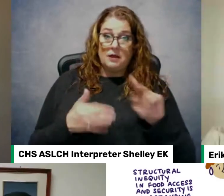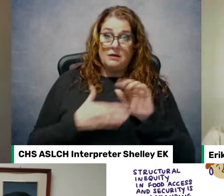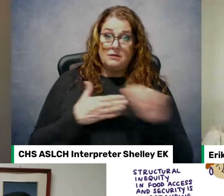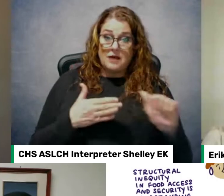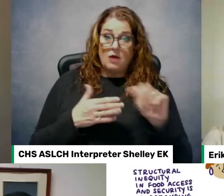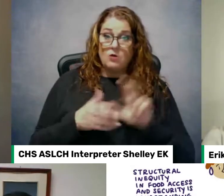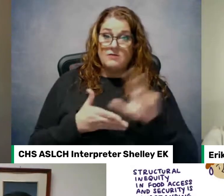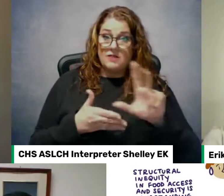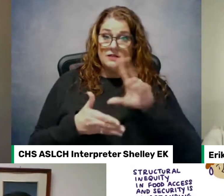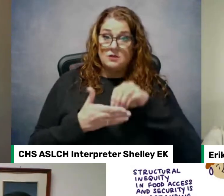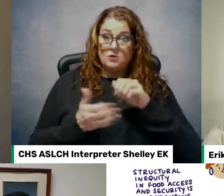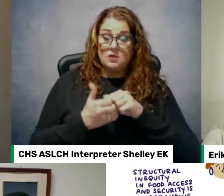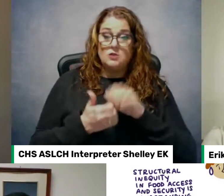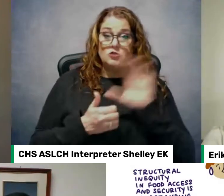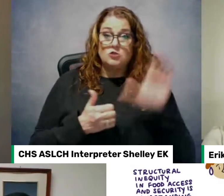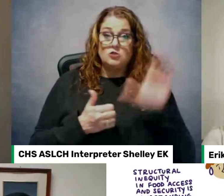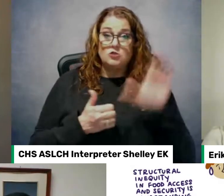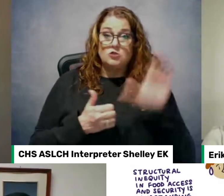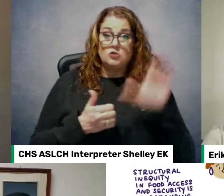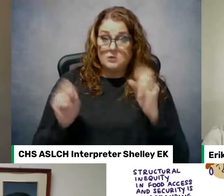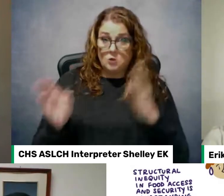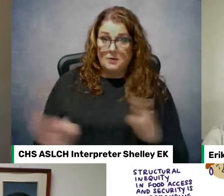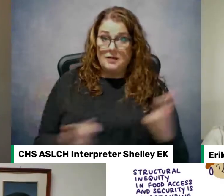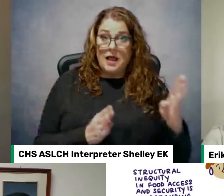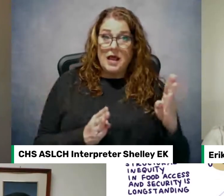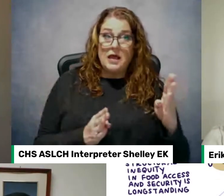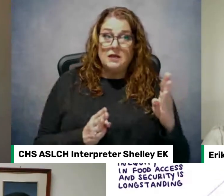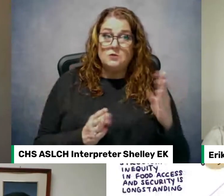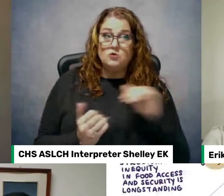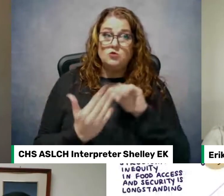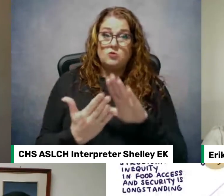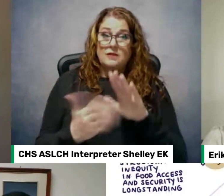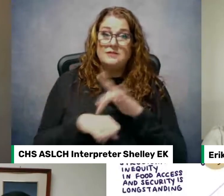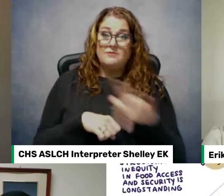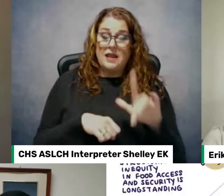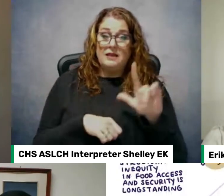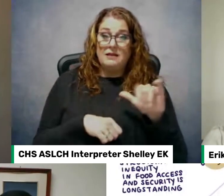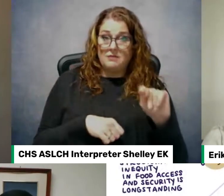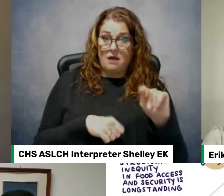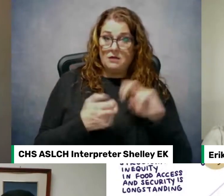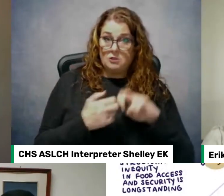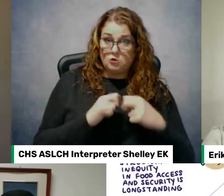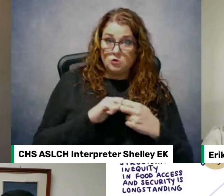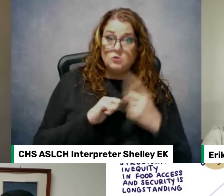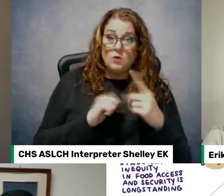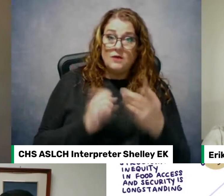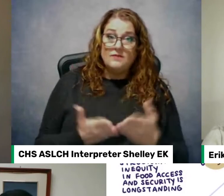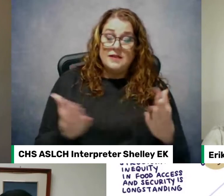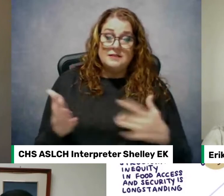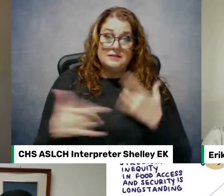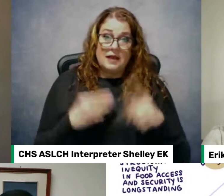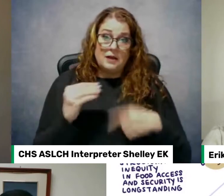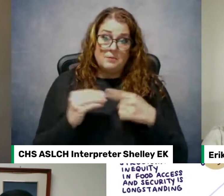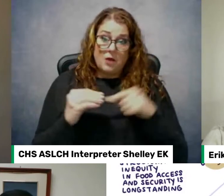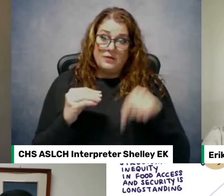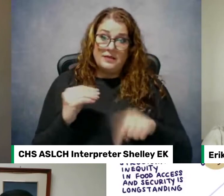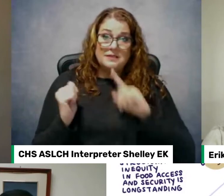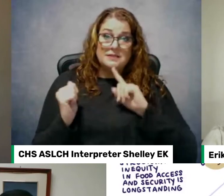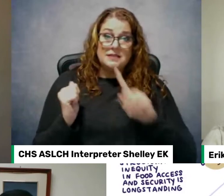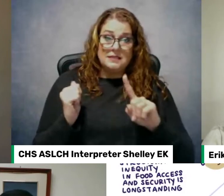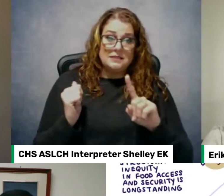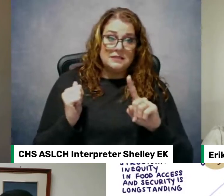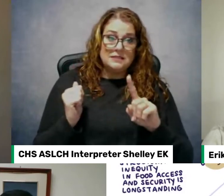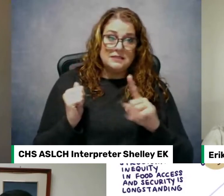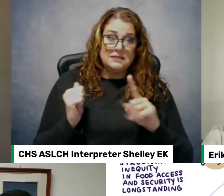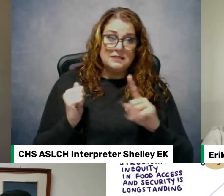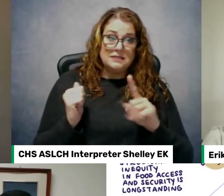included in the Chicago Rescue Plan towards addressing some of these vacant lot issues. One of the things that I'm excited about, this is like kind of